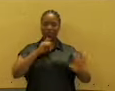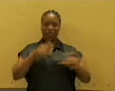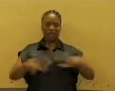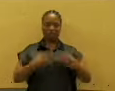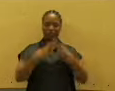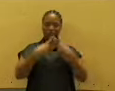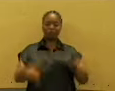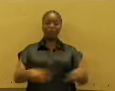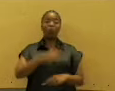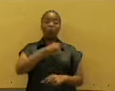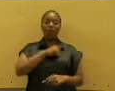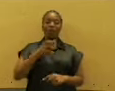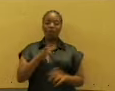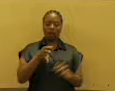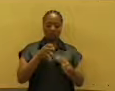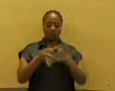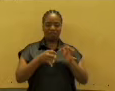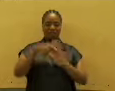be.